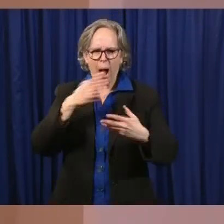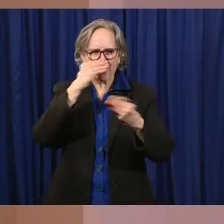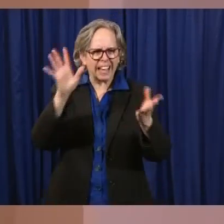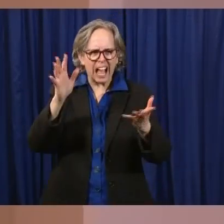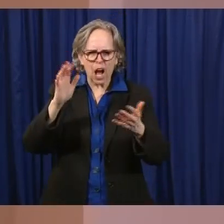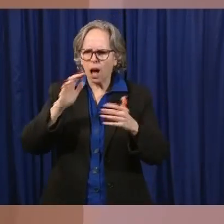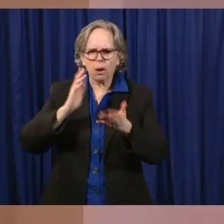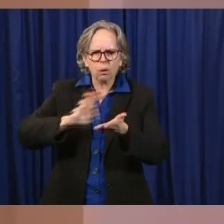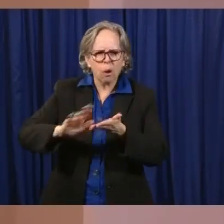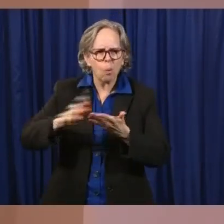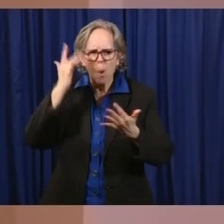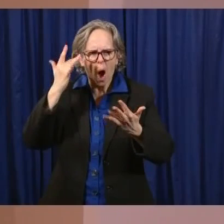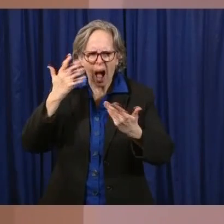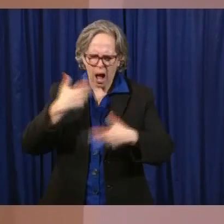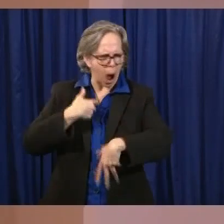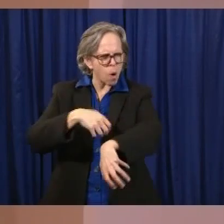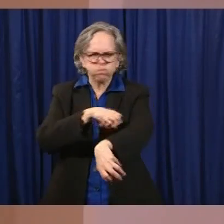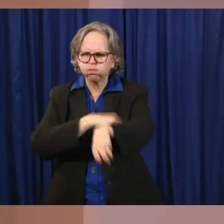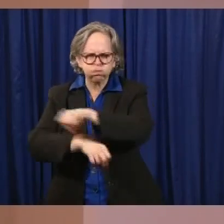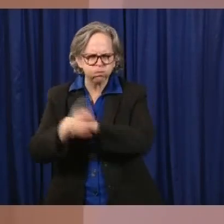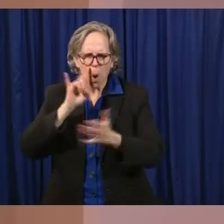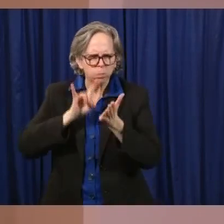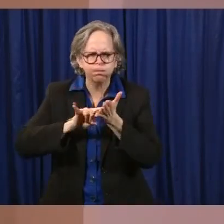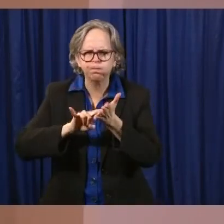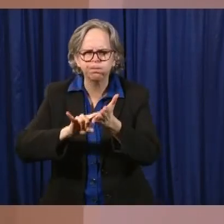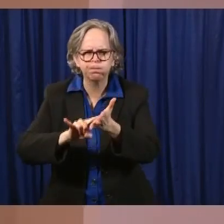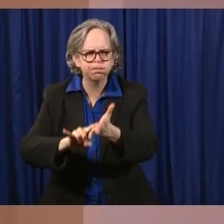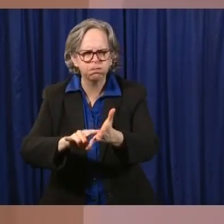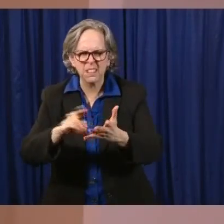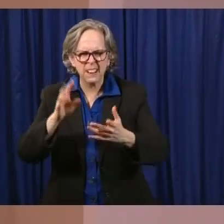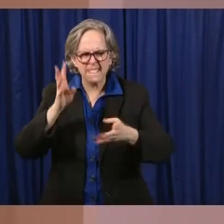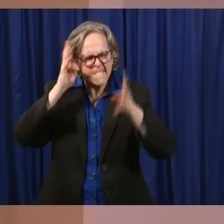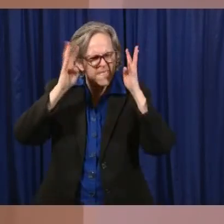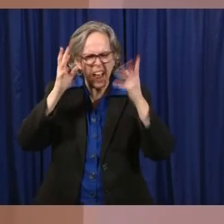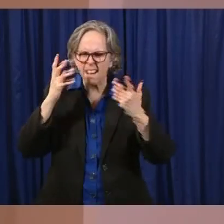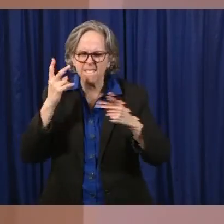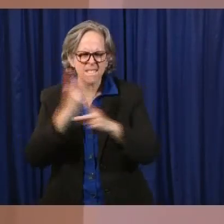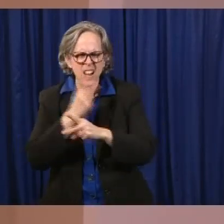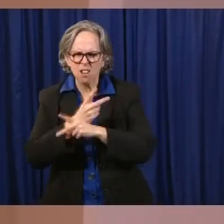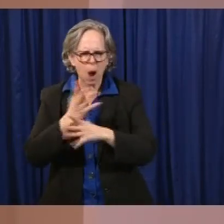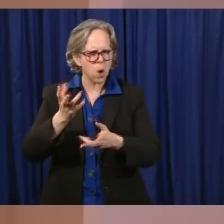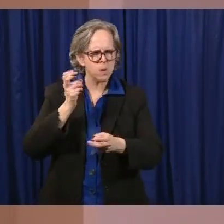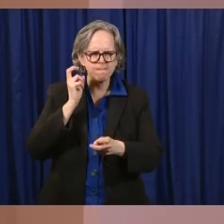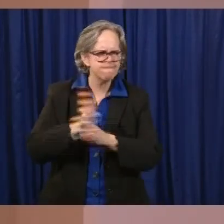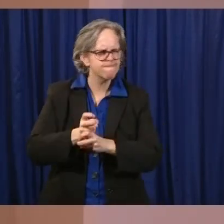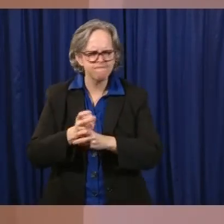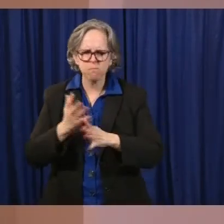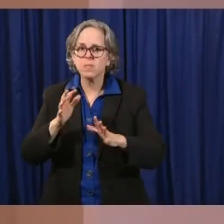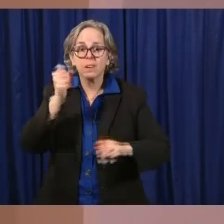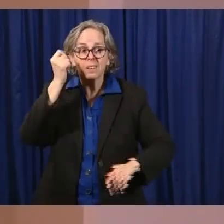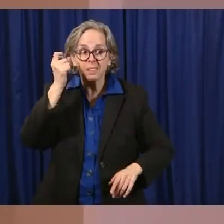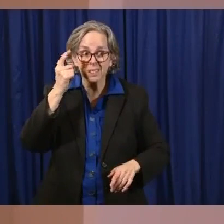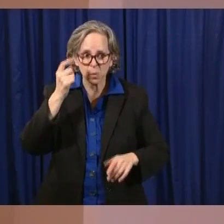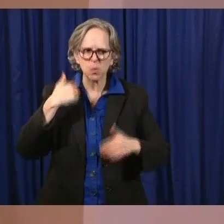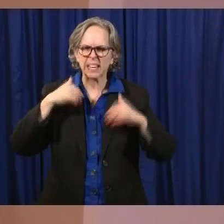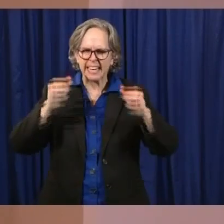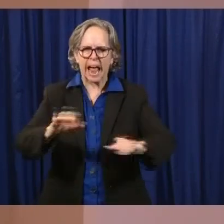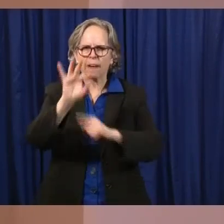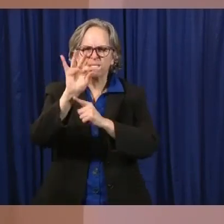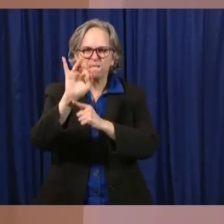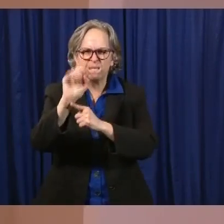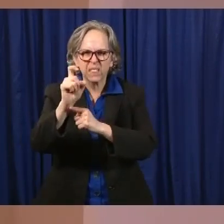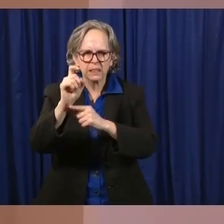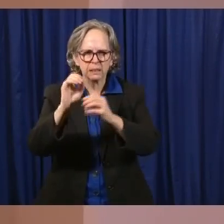to innovate, to get tough, to dig down, and remember that we're getting this fixed so we can serve people. And until that happens, we're not going